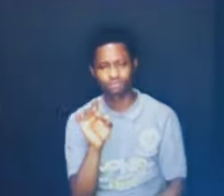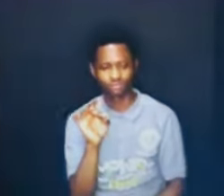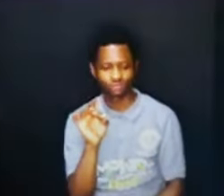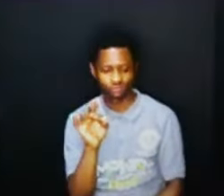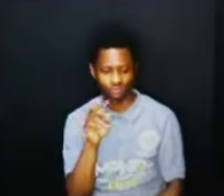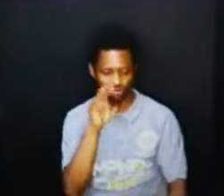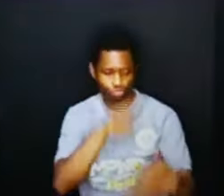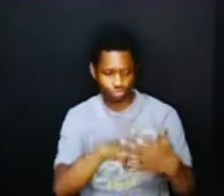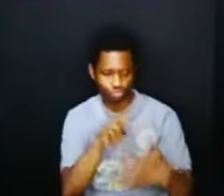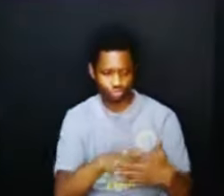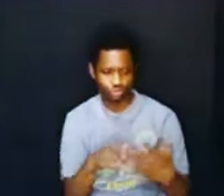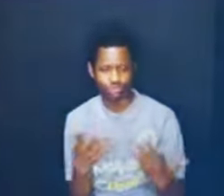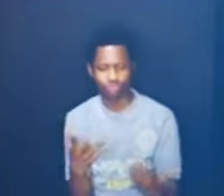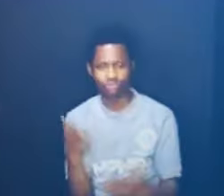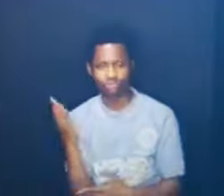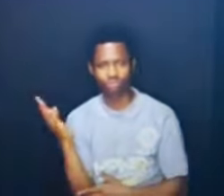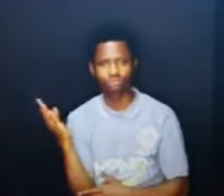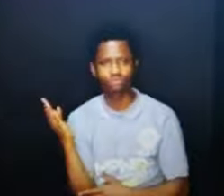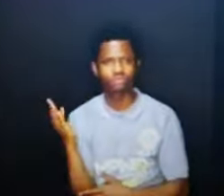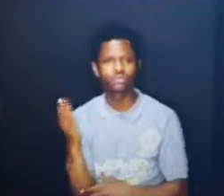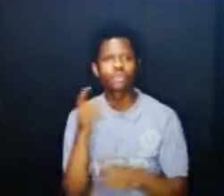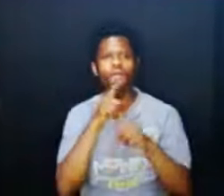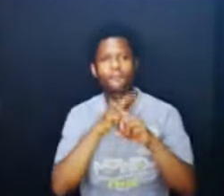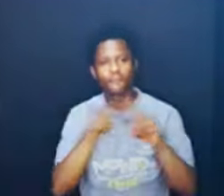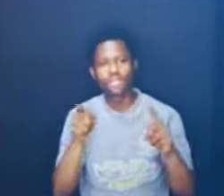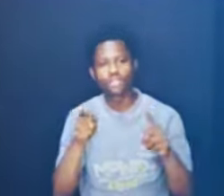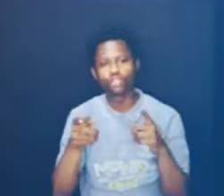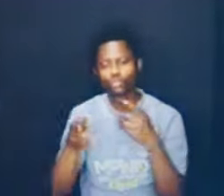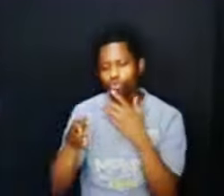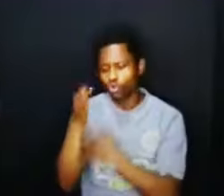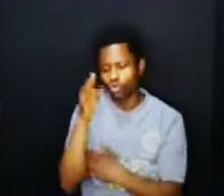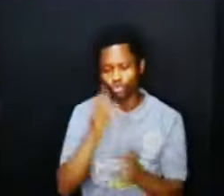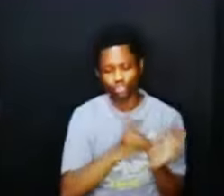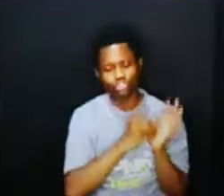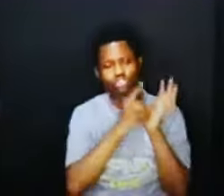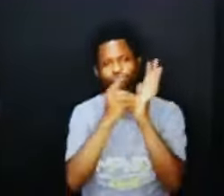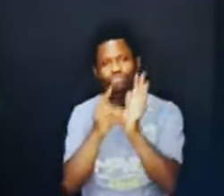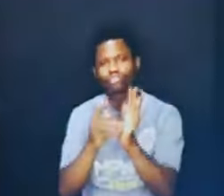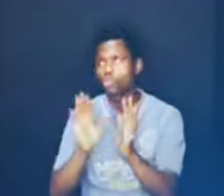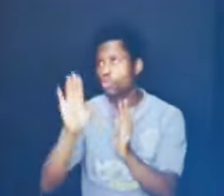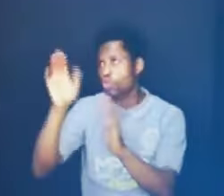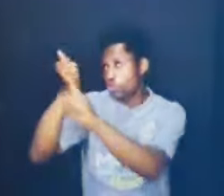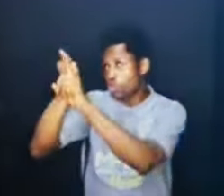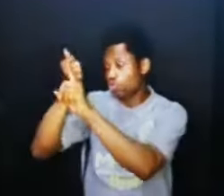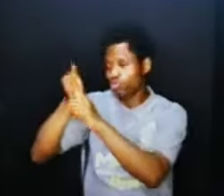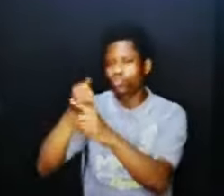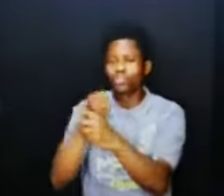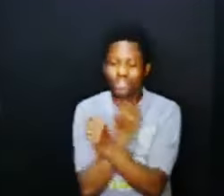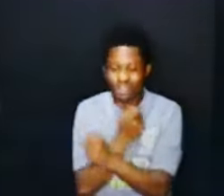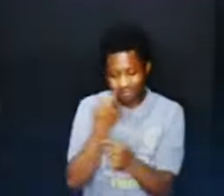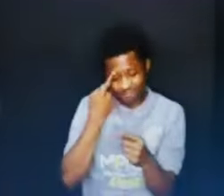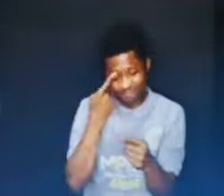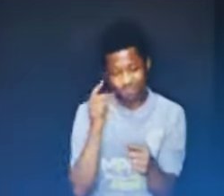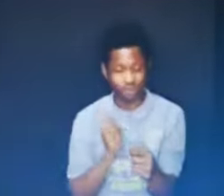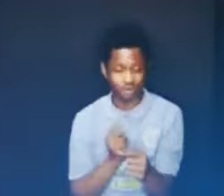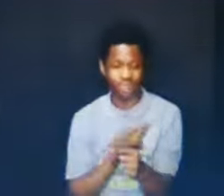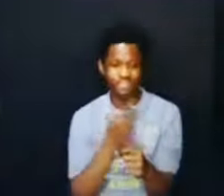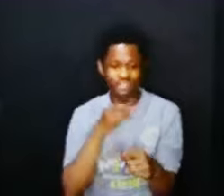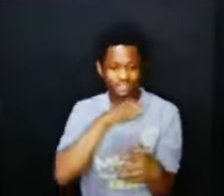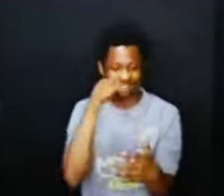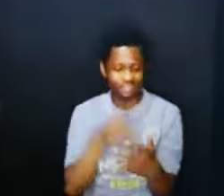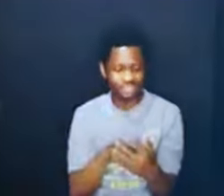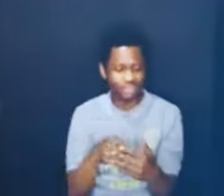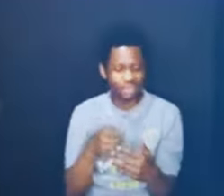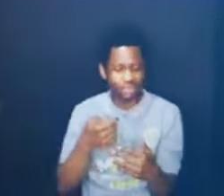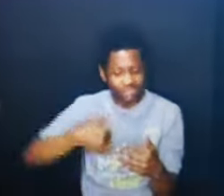read together. Ready, go. But God demonstrates his own love for us in this. While we